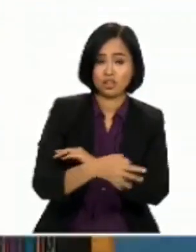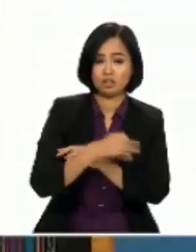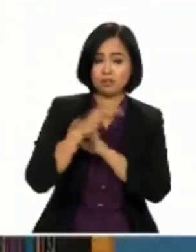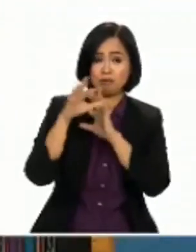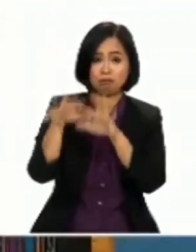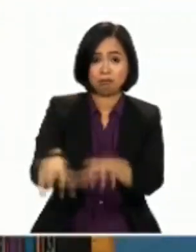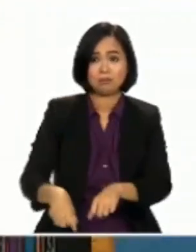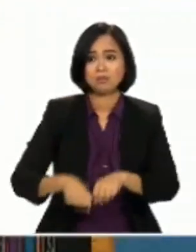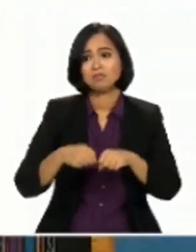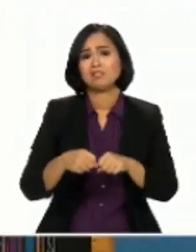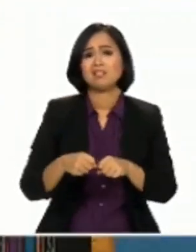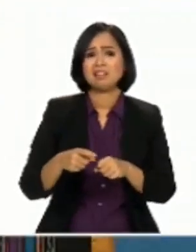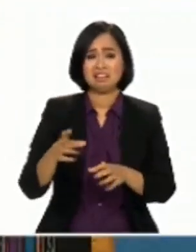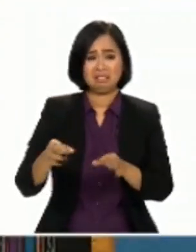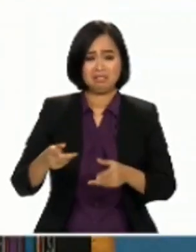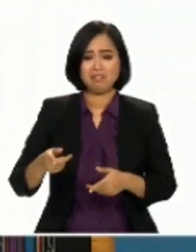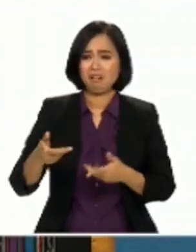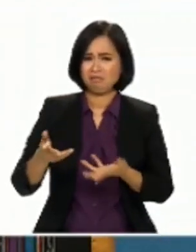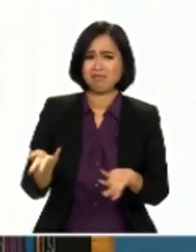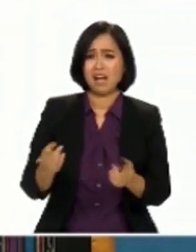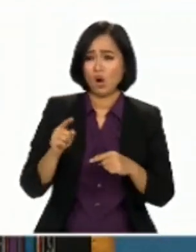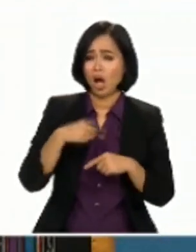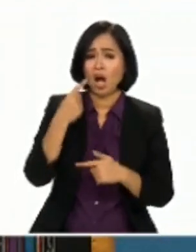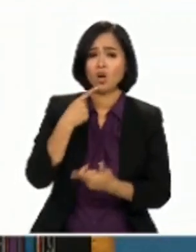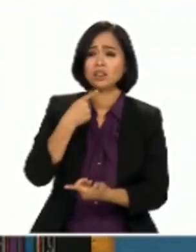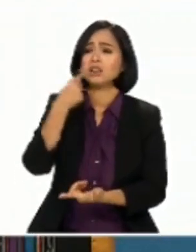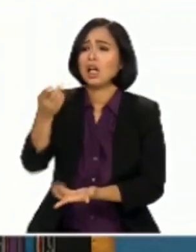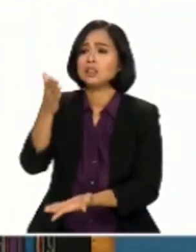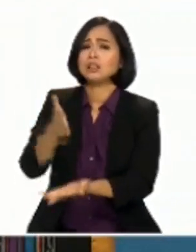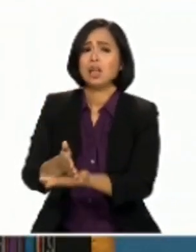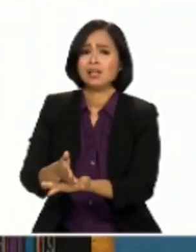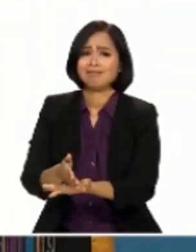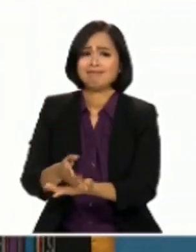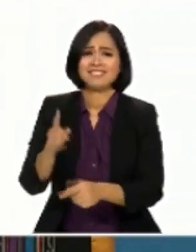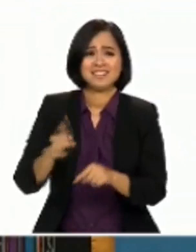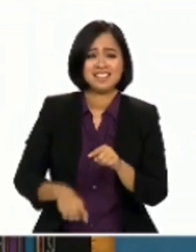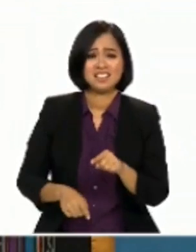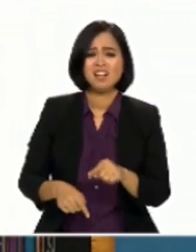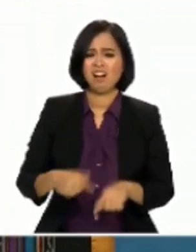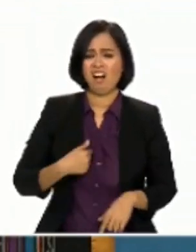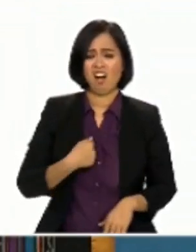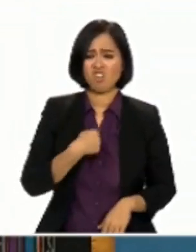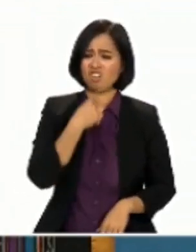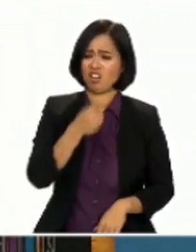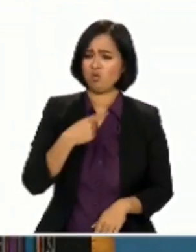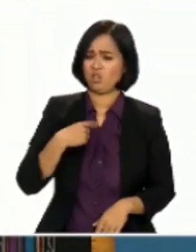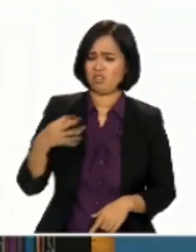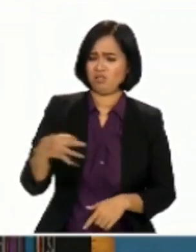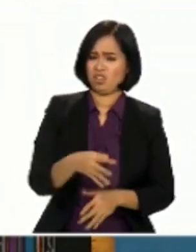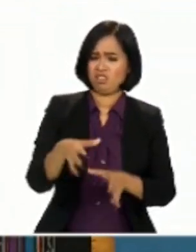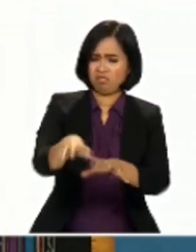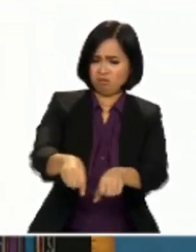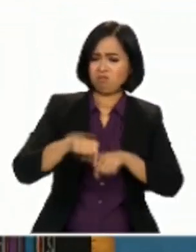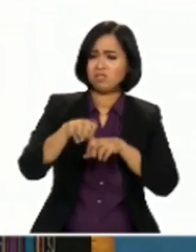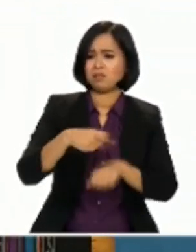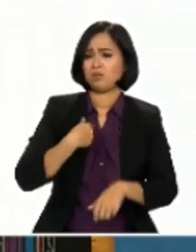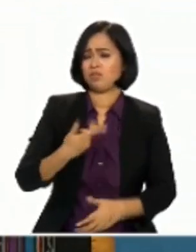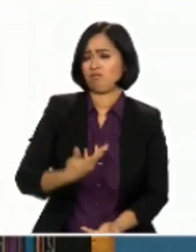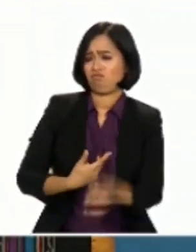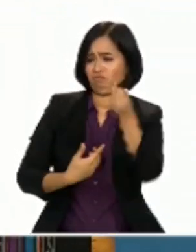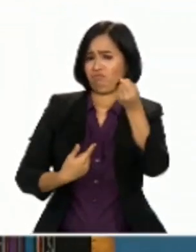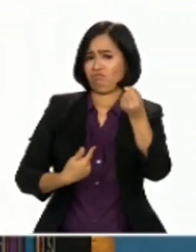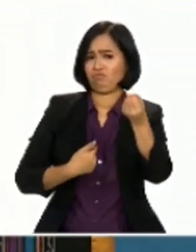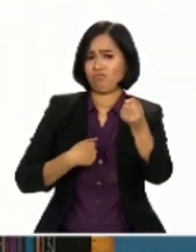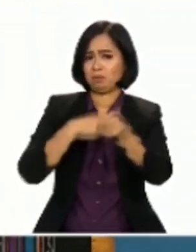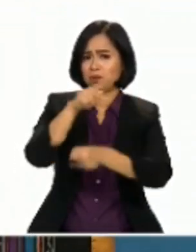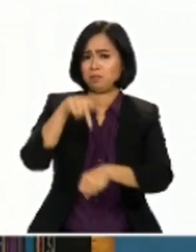who can prevent him? And sabi ko naman, we will fish because we claim it. And sabi